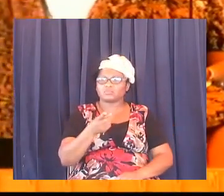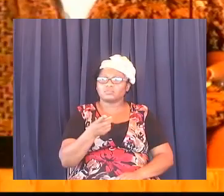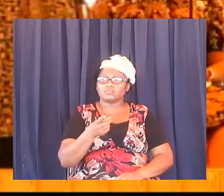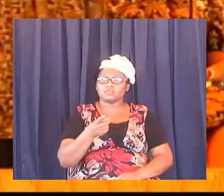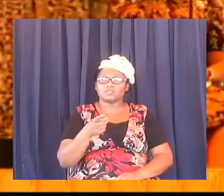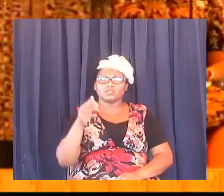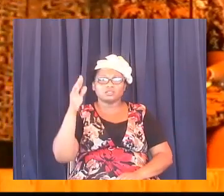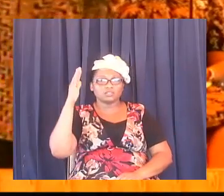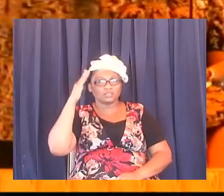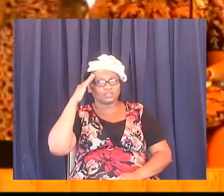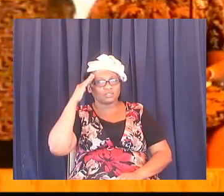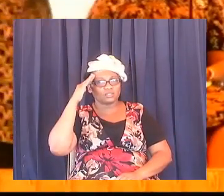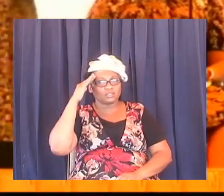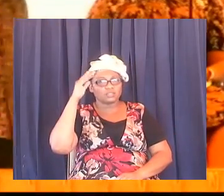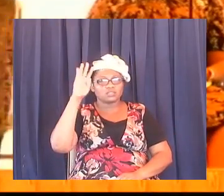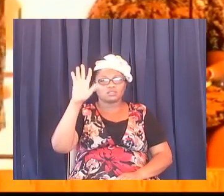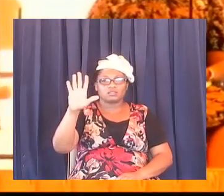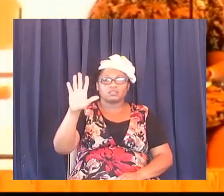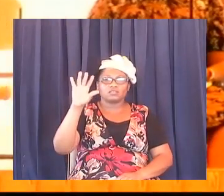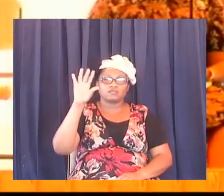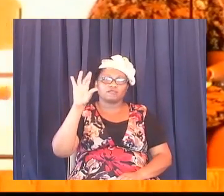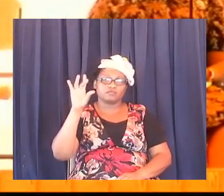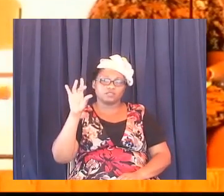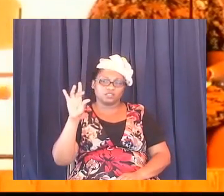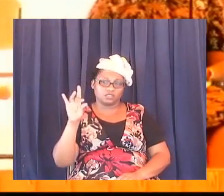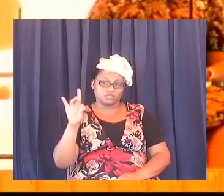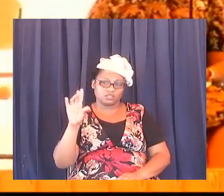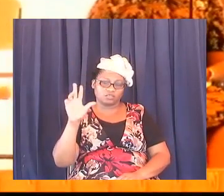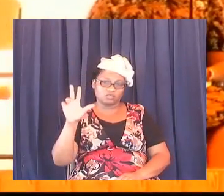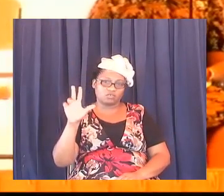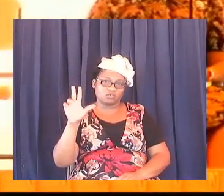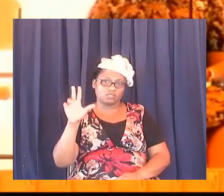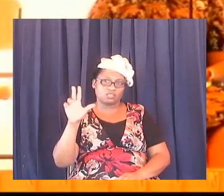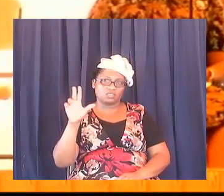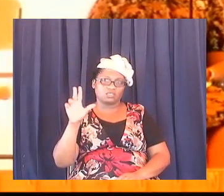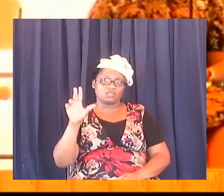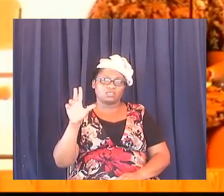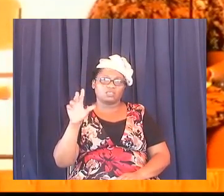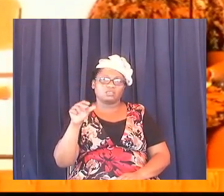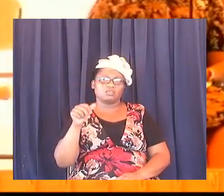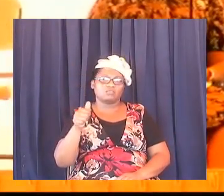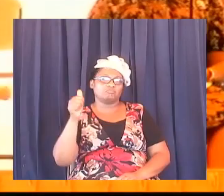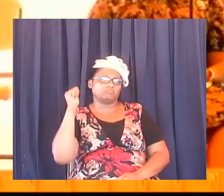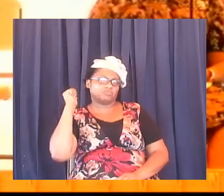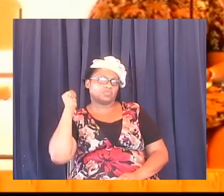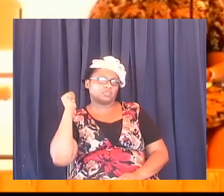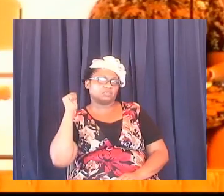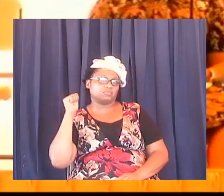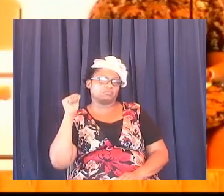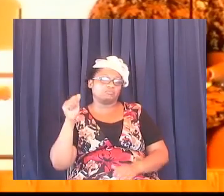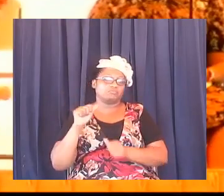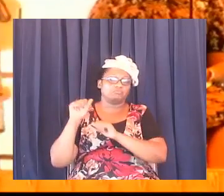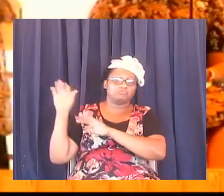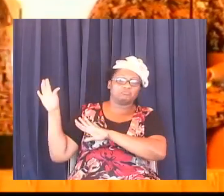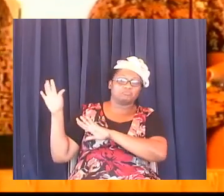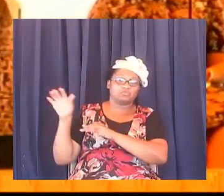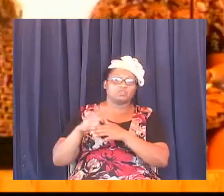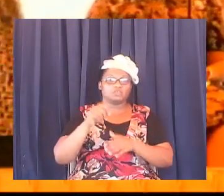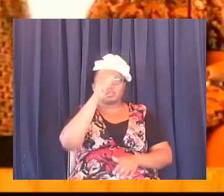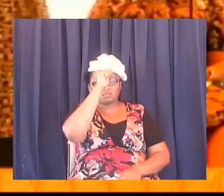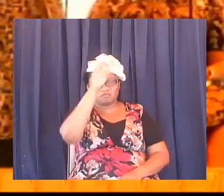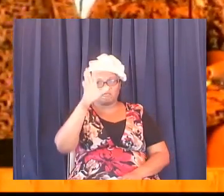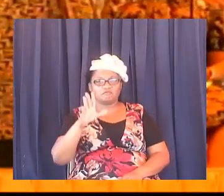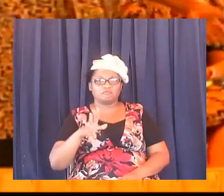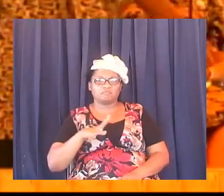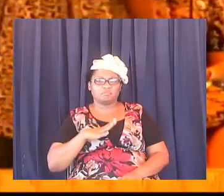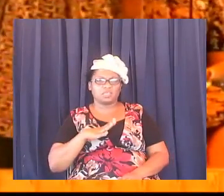chapter 53, he said, but he was despised, he was rejected, smitten of men, we hid our face